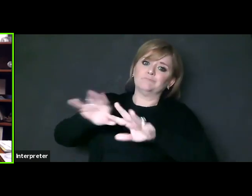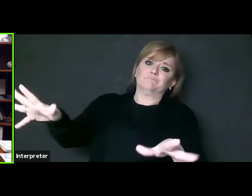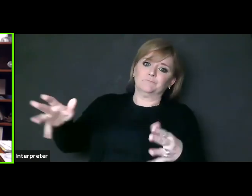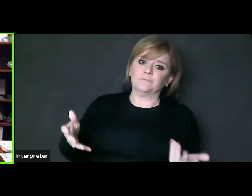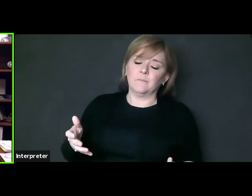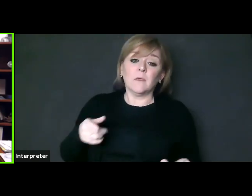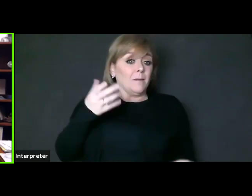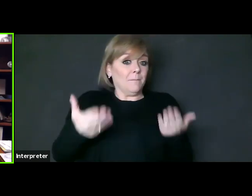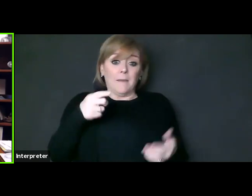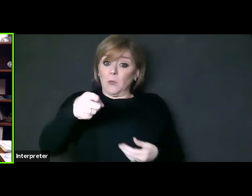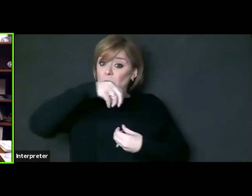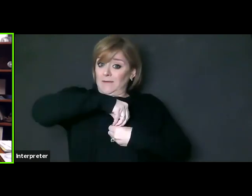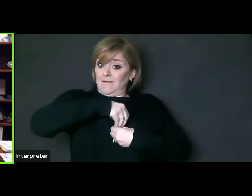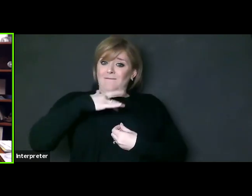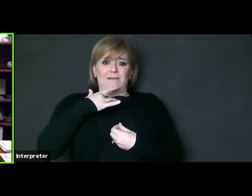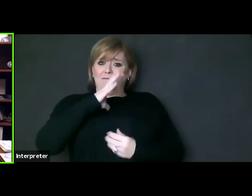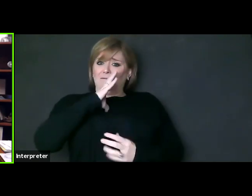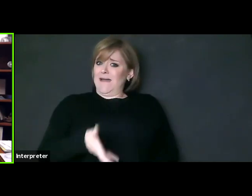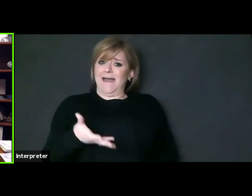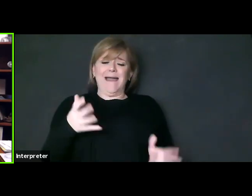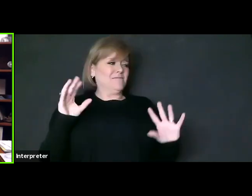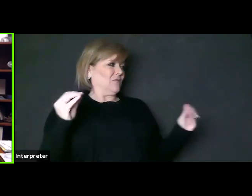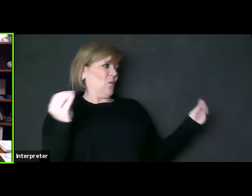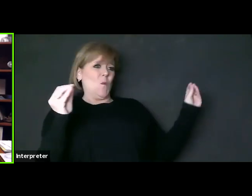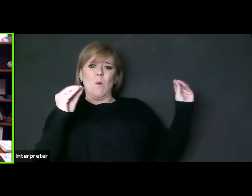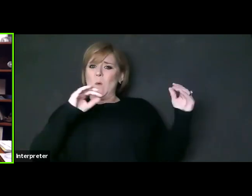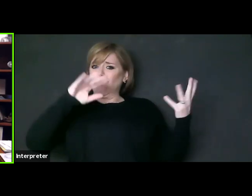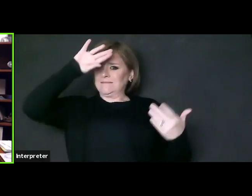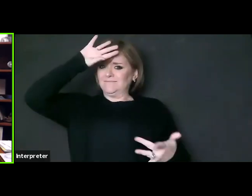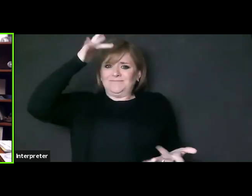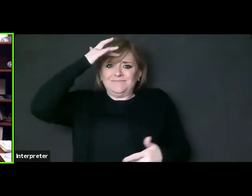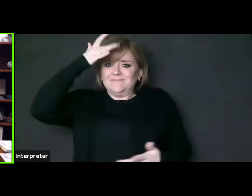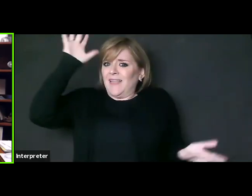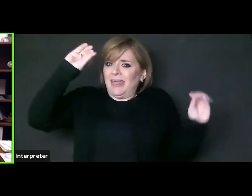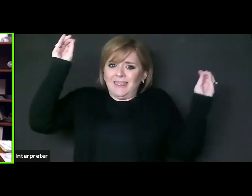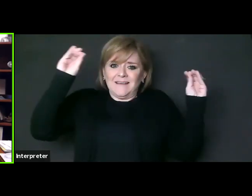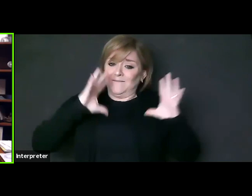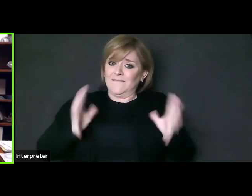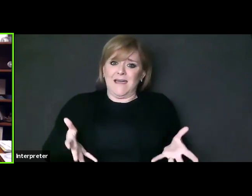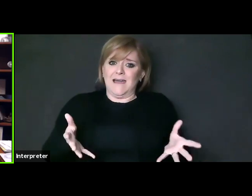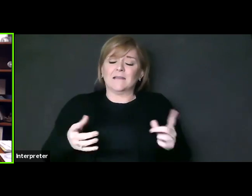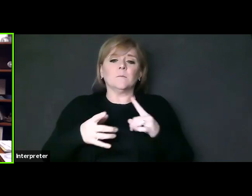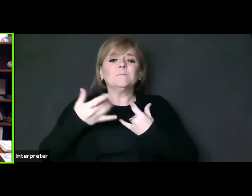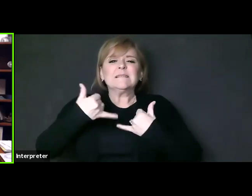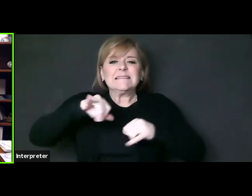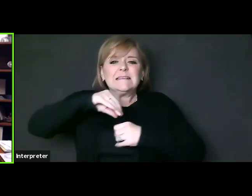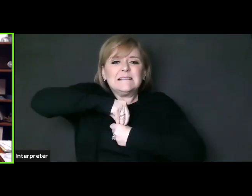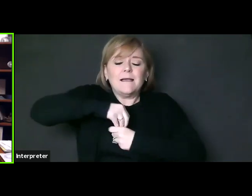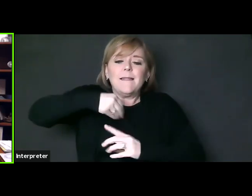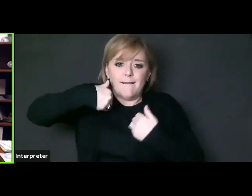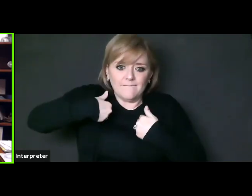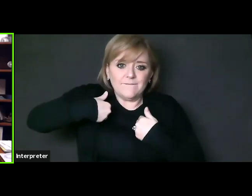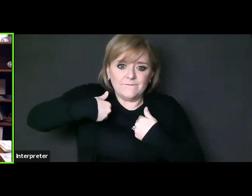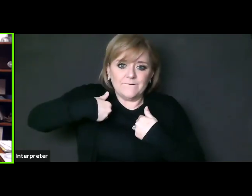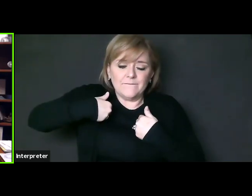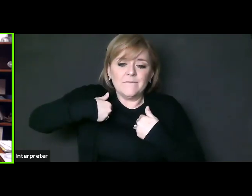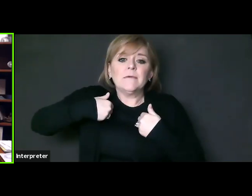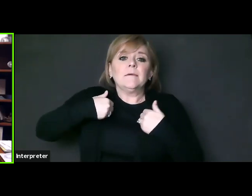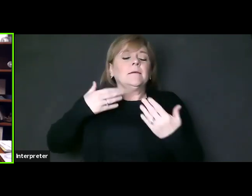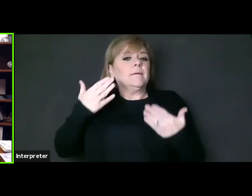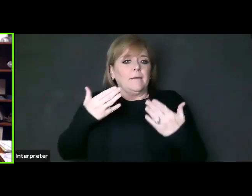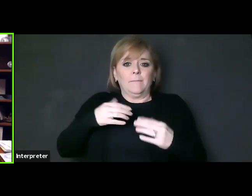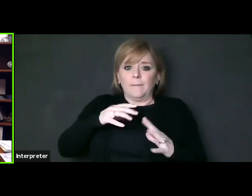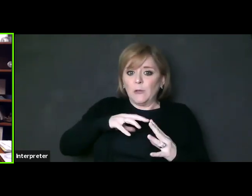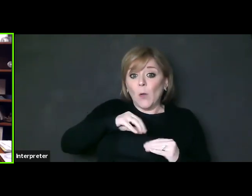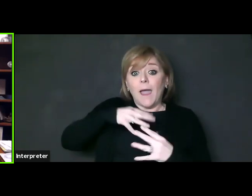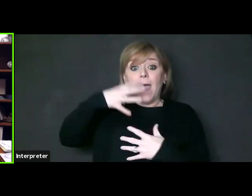symptoms, and you could carry that virus to somebody that you love and care for that may not do as well with that virus as you might be.